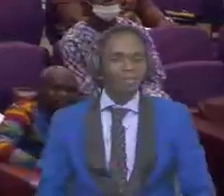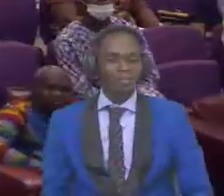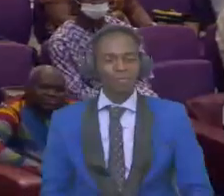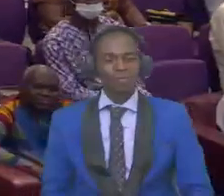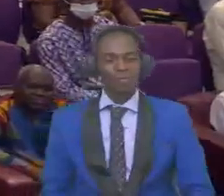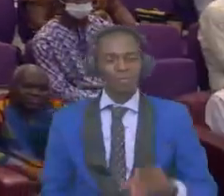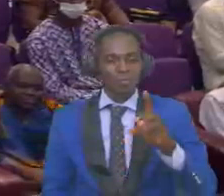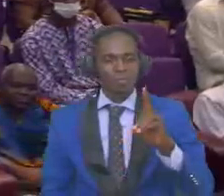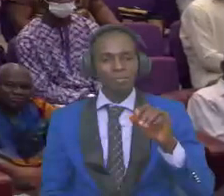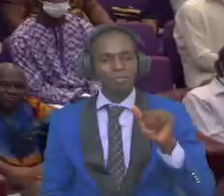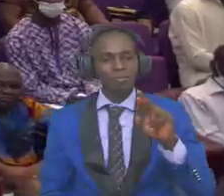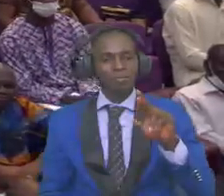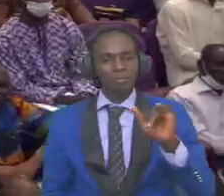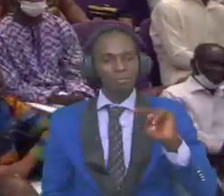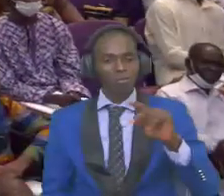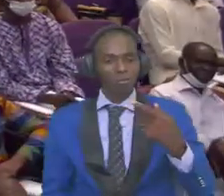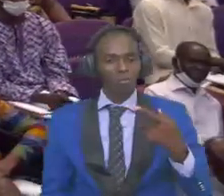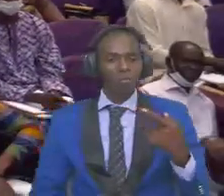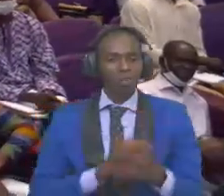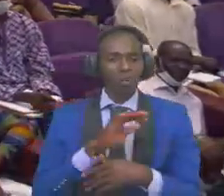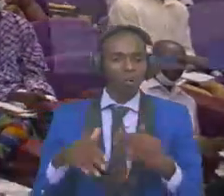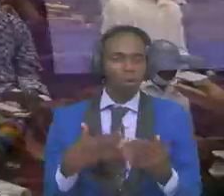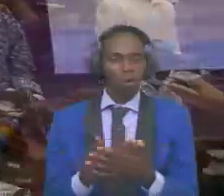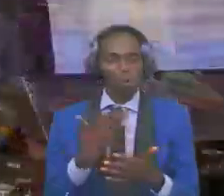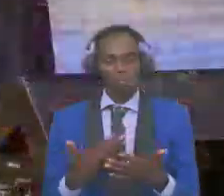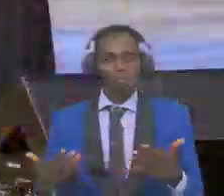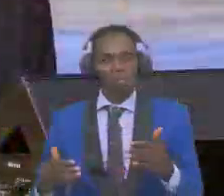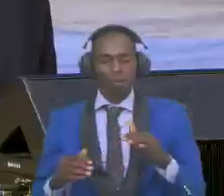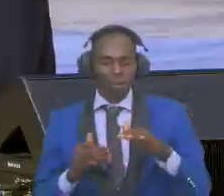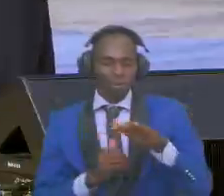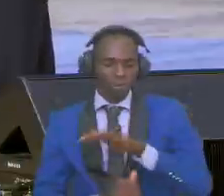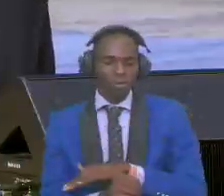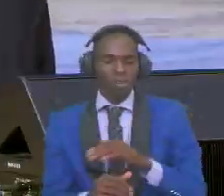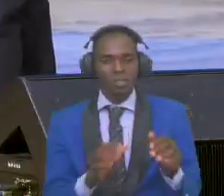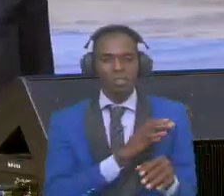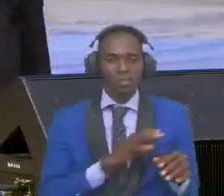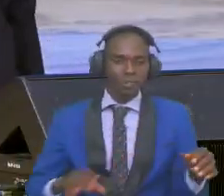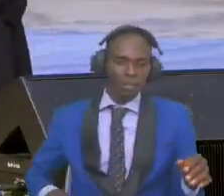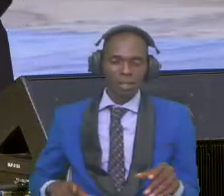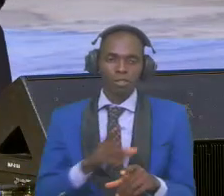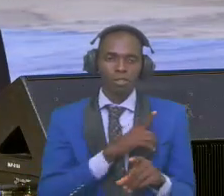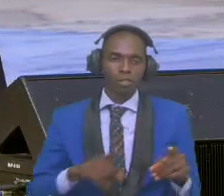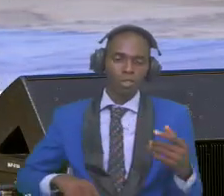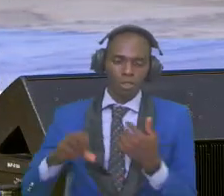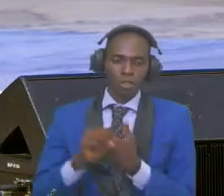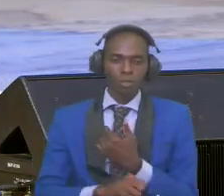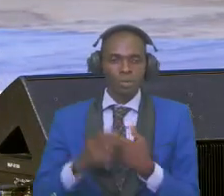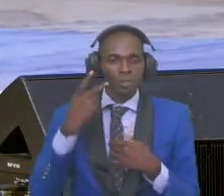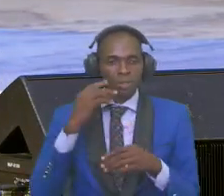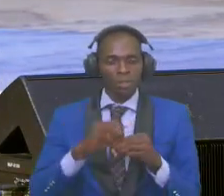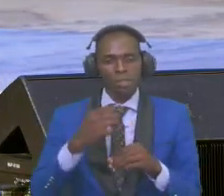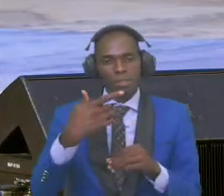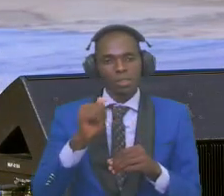Daring all things under Christ's lordship. It tells us in